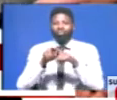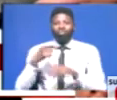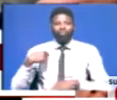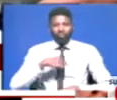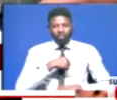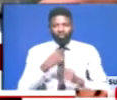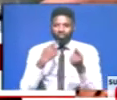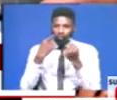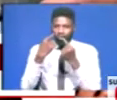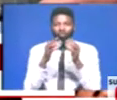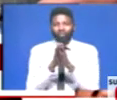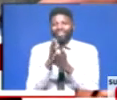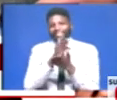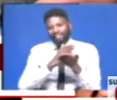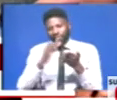if we can.